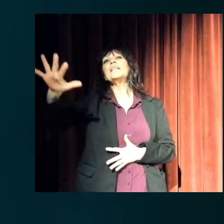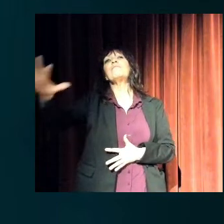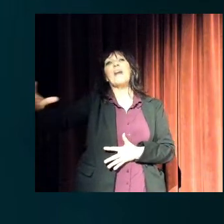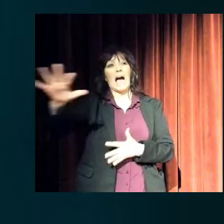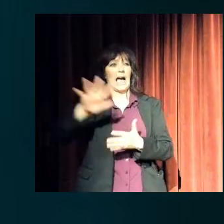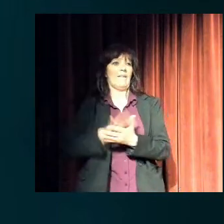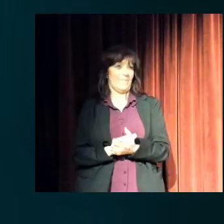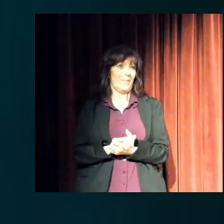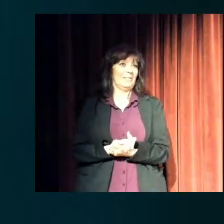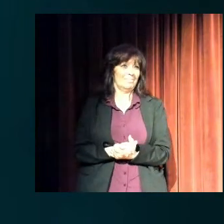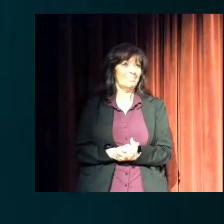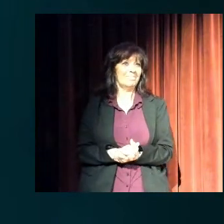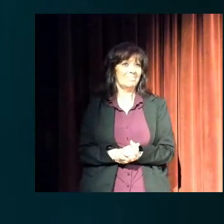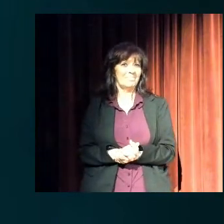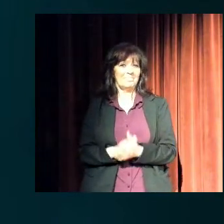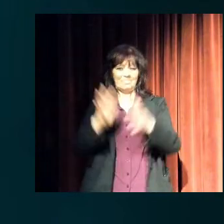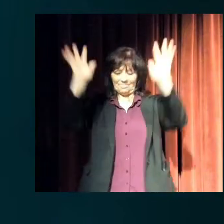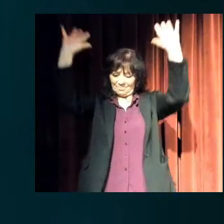2055.